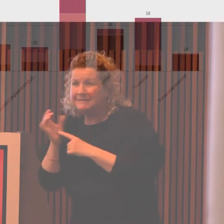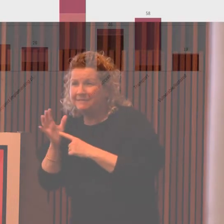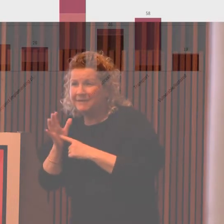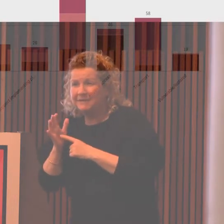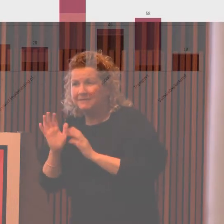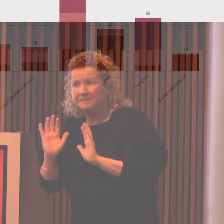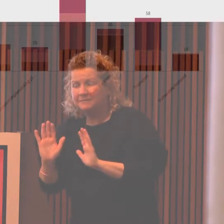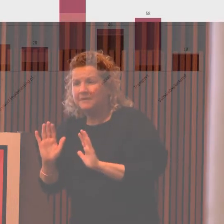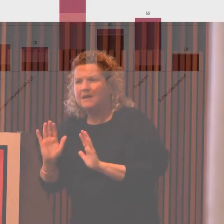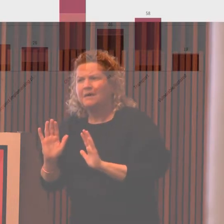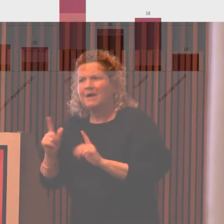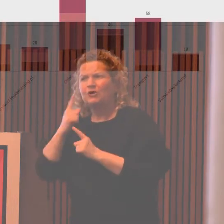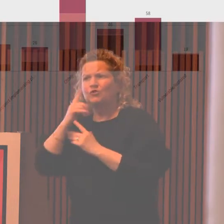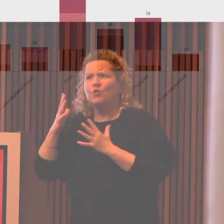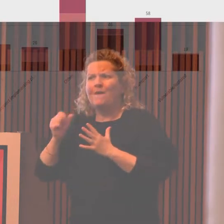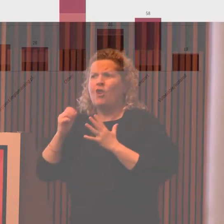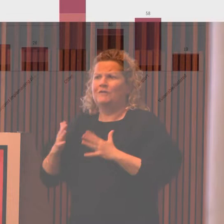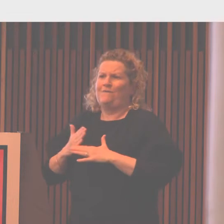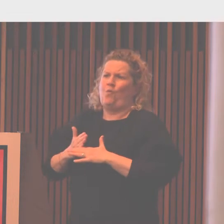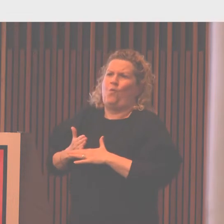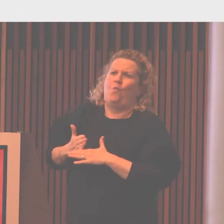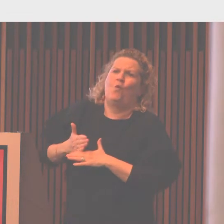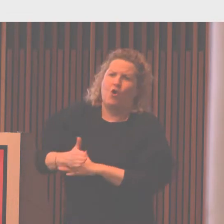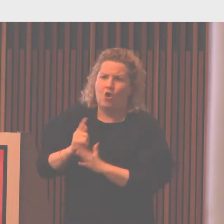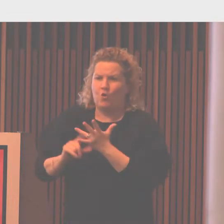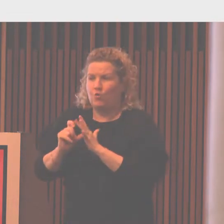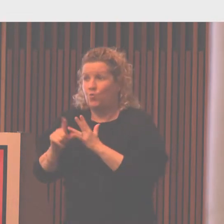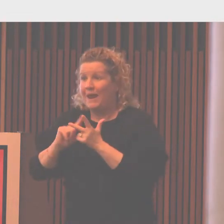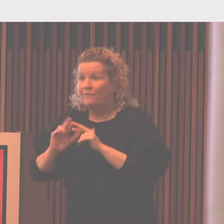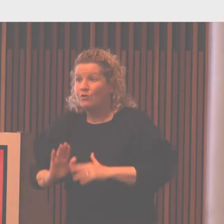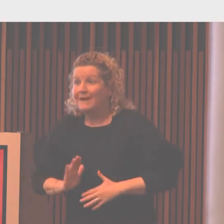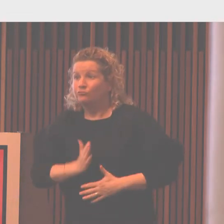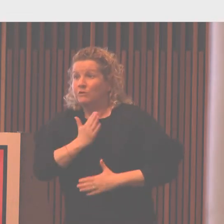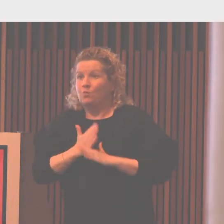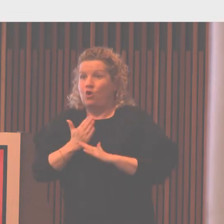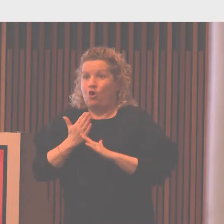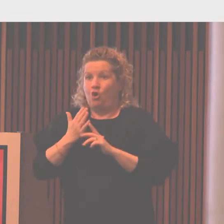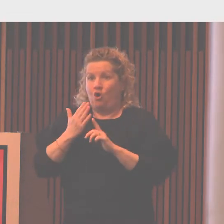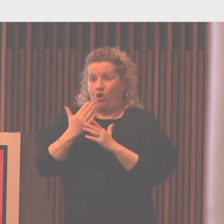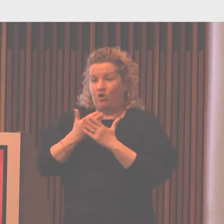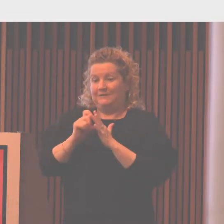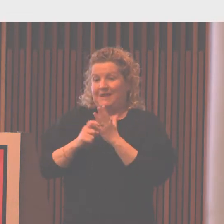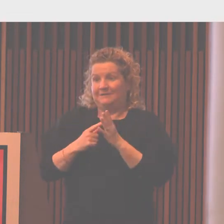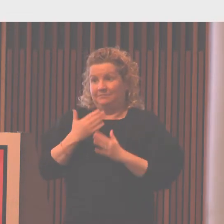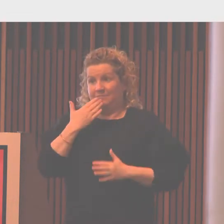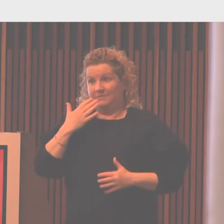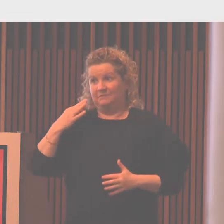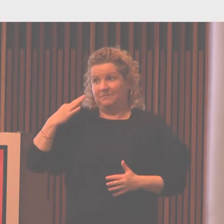because we have a lot of work to do, and I'm keen to get people who are interested in working on data to volunteer,